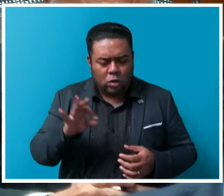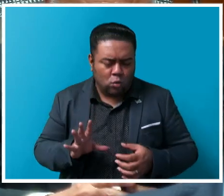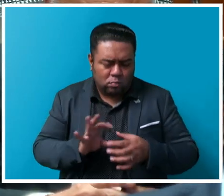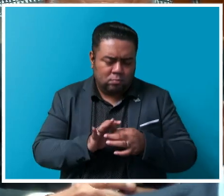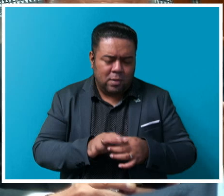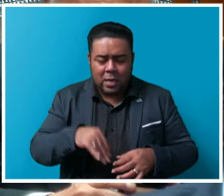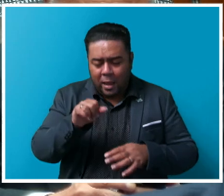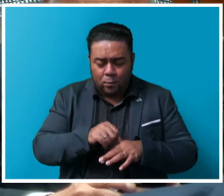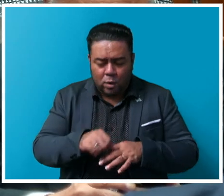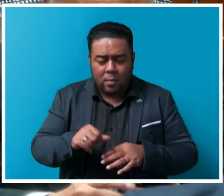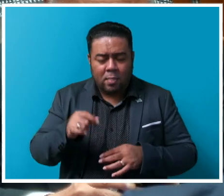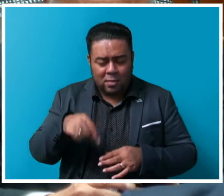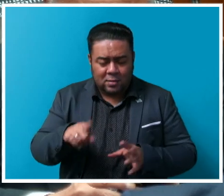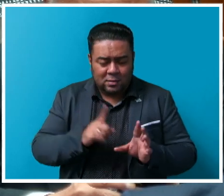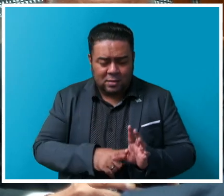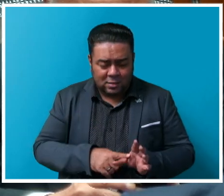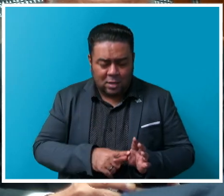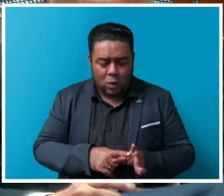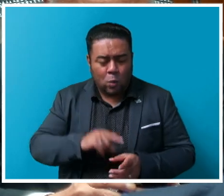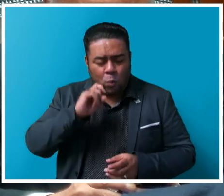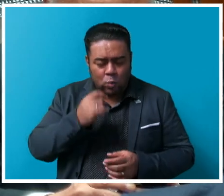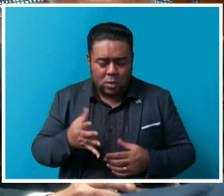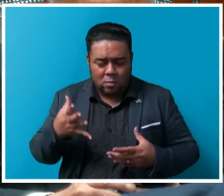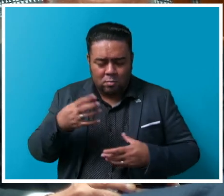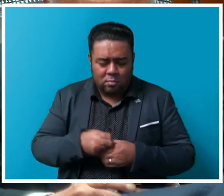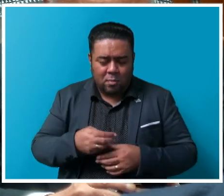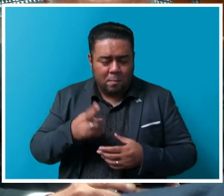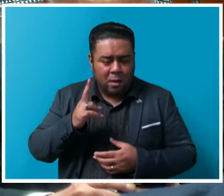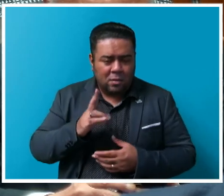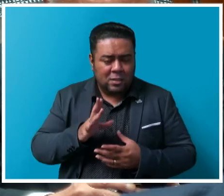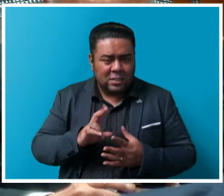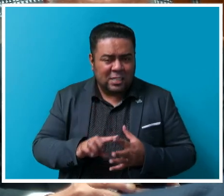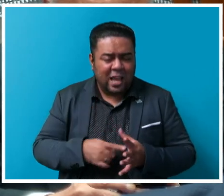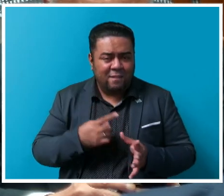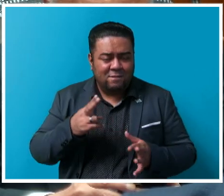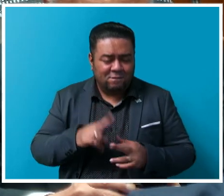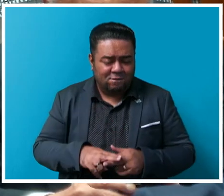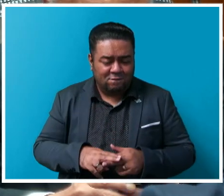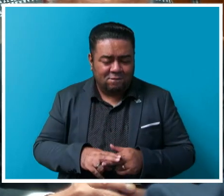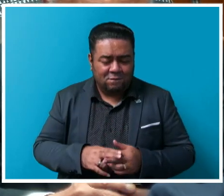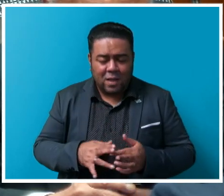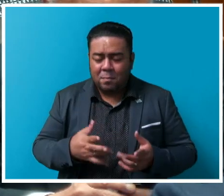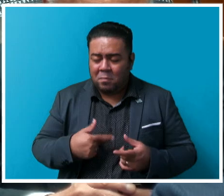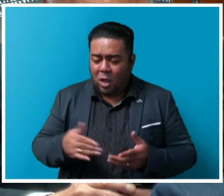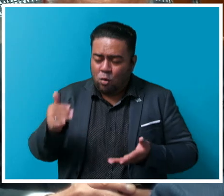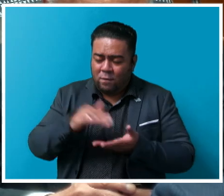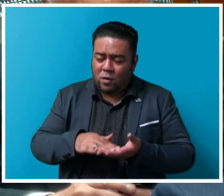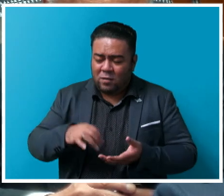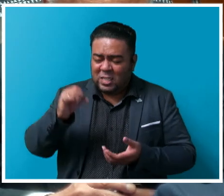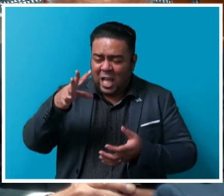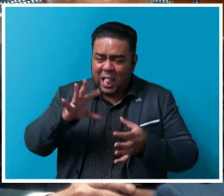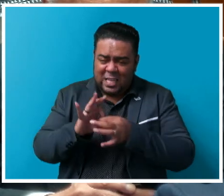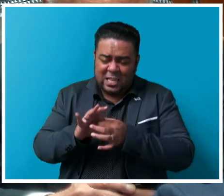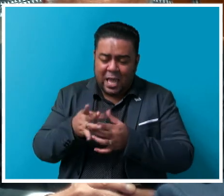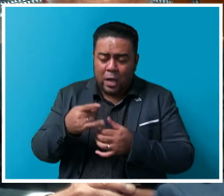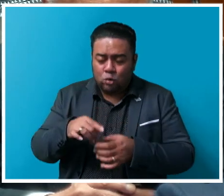this year and will be coordinated by TAF. The arrival of Starlink and Google has been discussed,